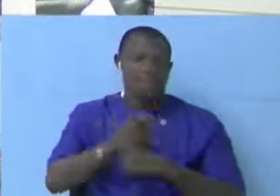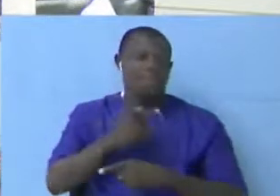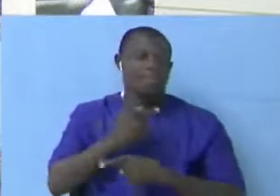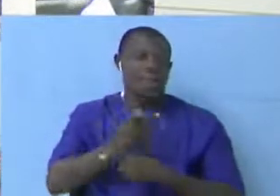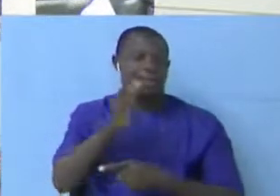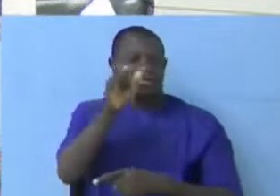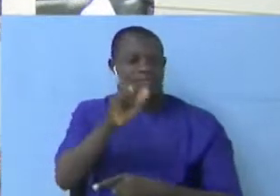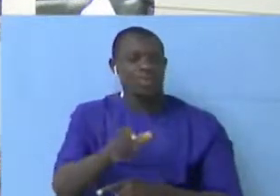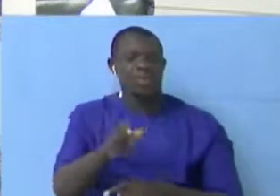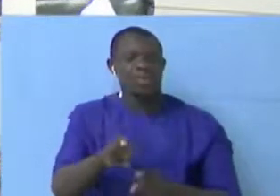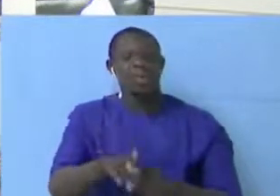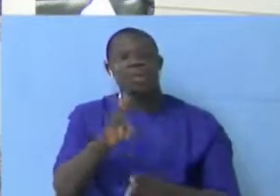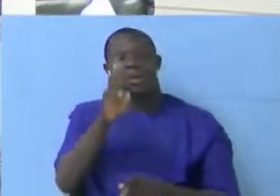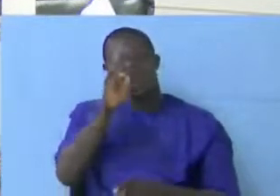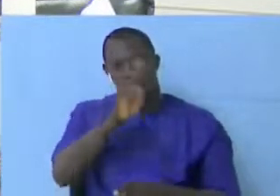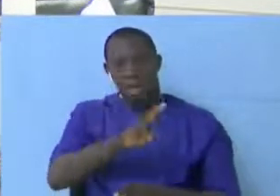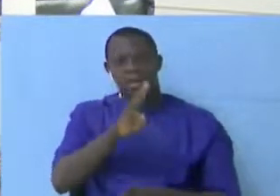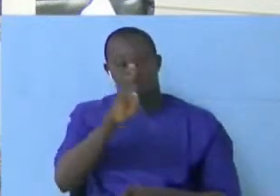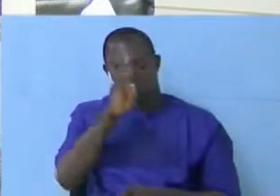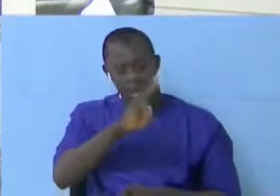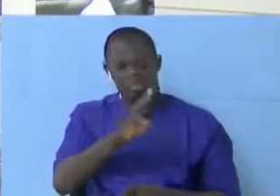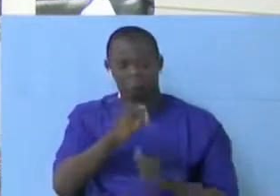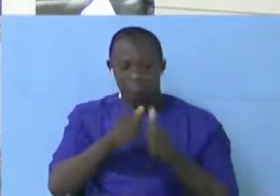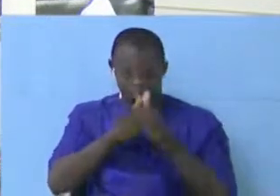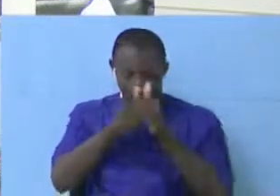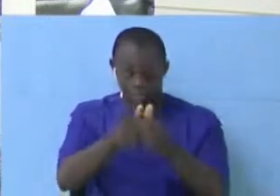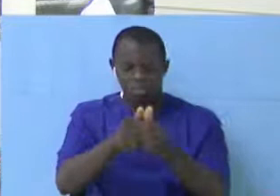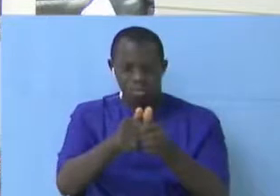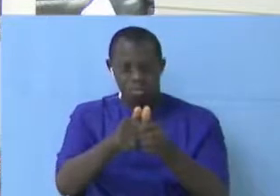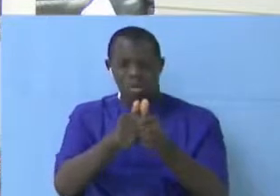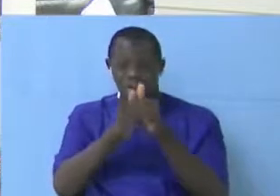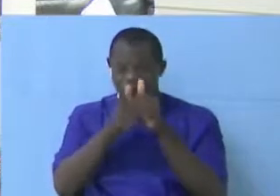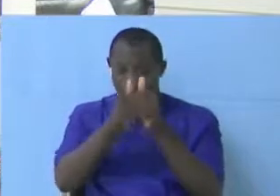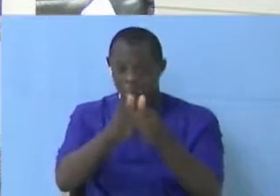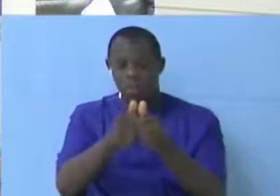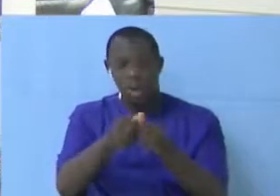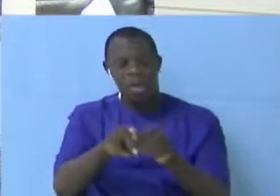Gambians rally behind the slogan.